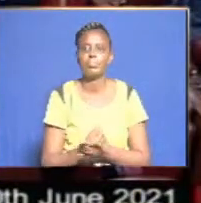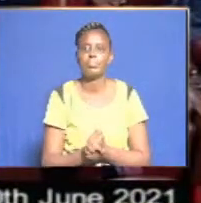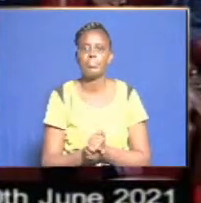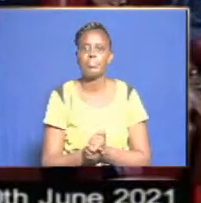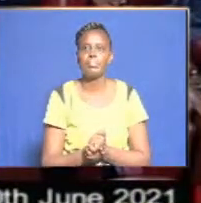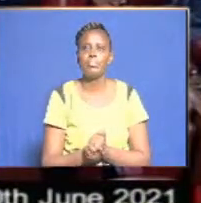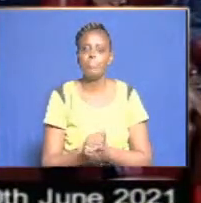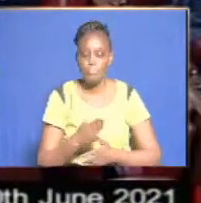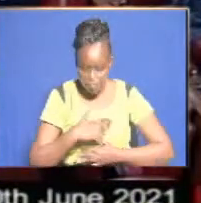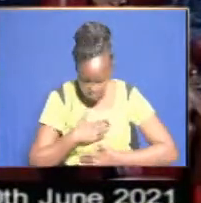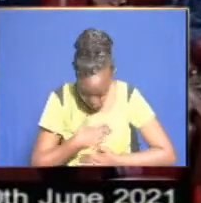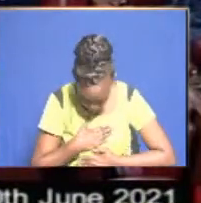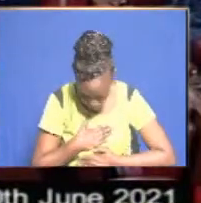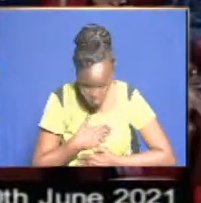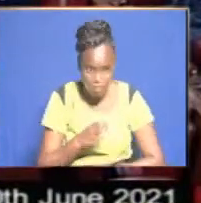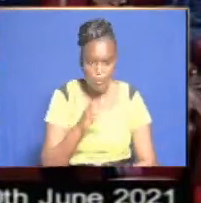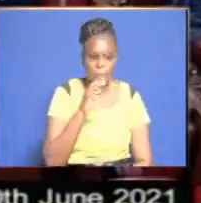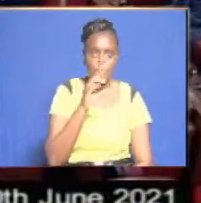Honorable Sotsi,